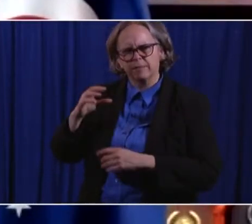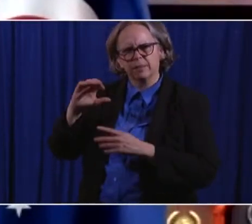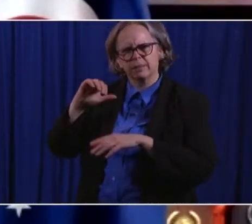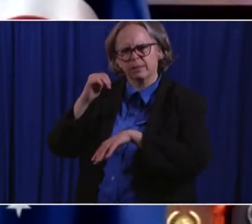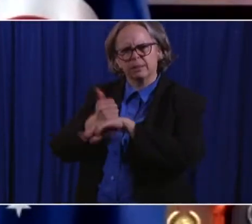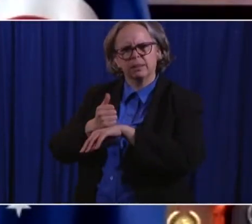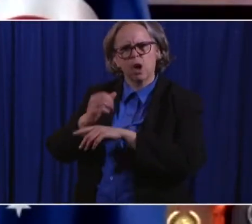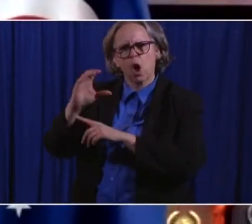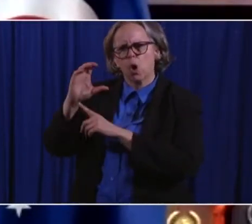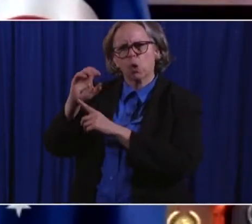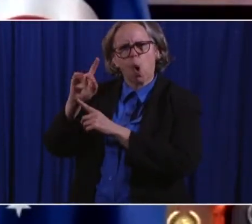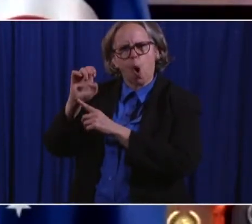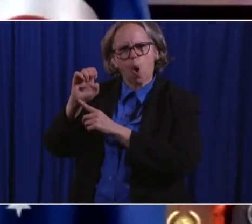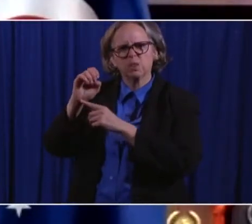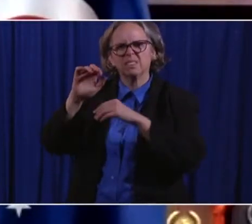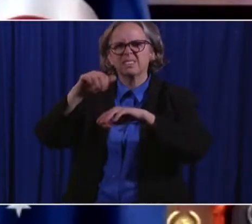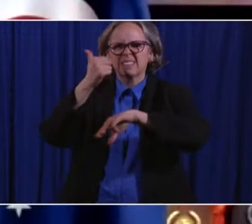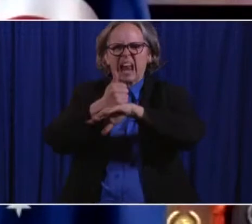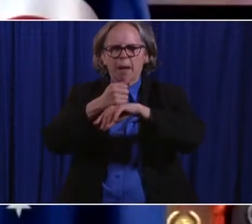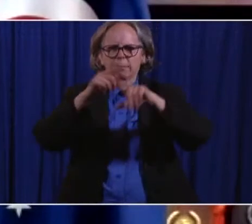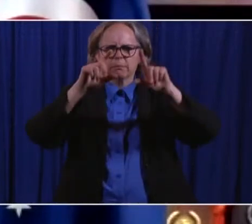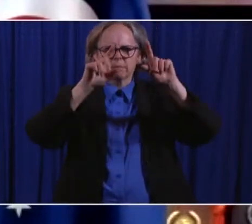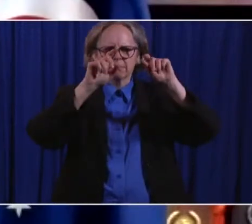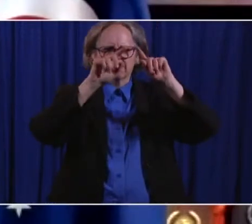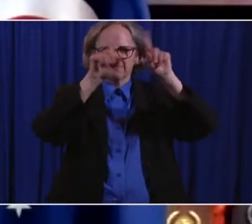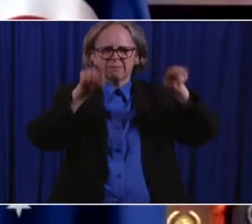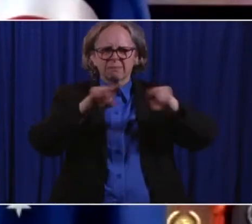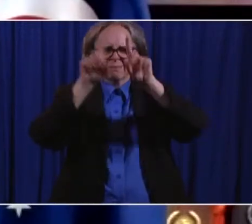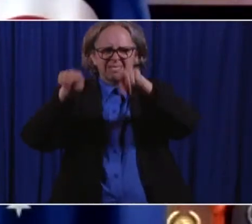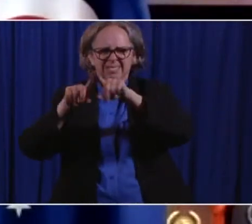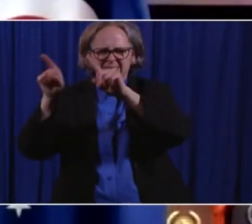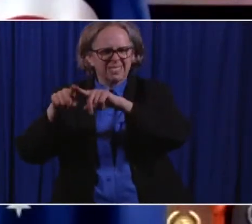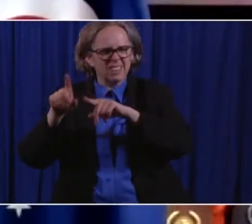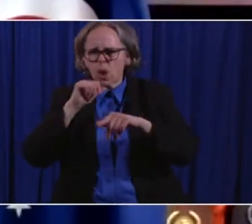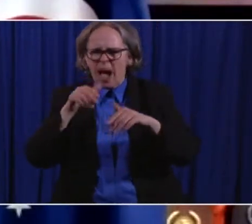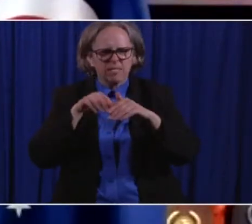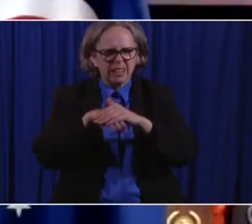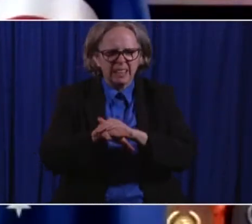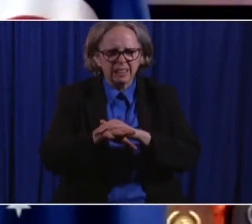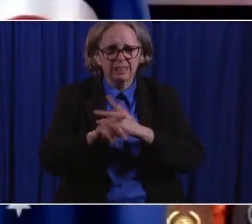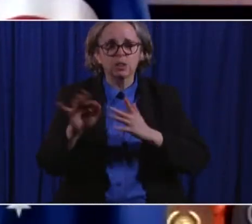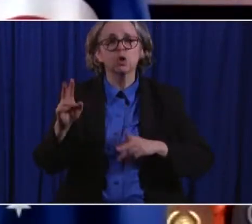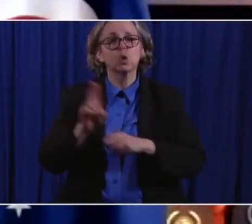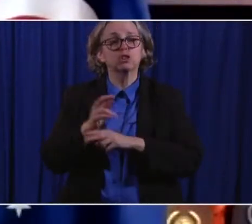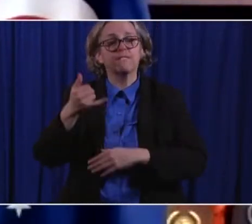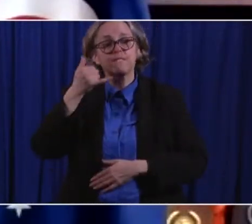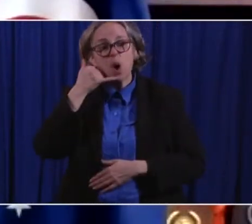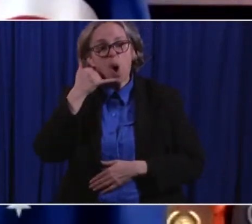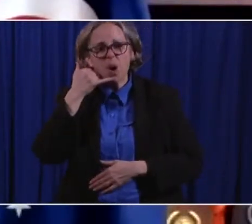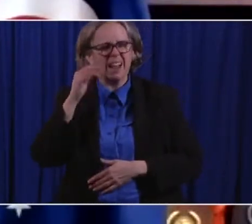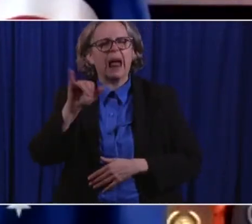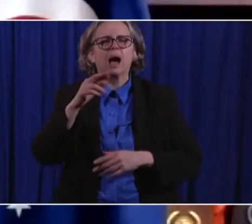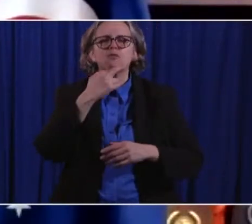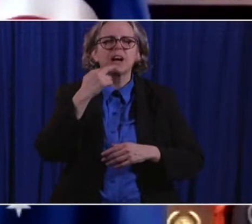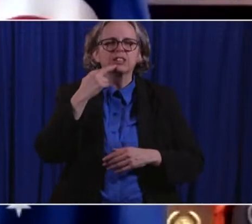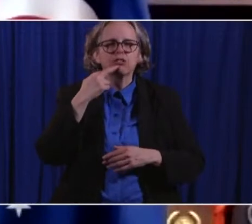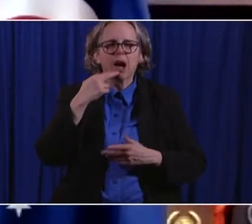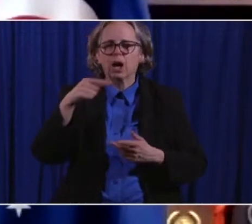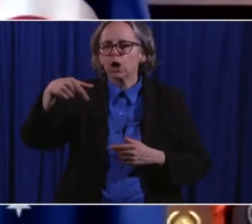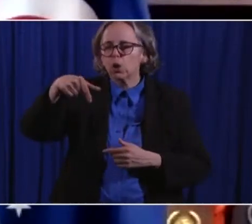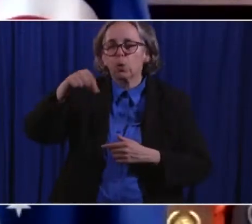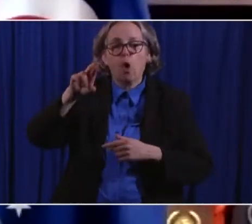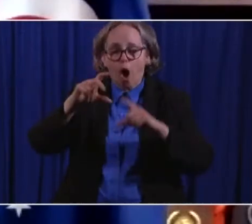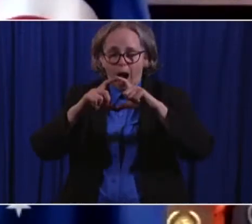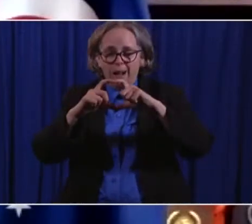having to physically go in, you can just take your phone, like many people are accustomed to at restaurants these days, scan the Q code, and it lets them know that you're